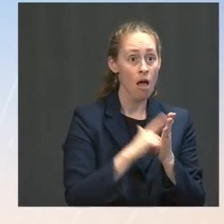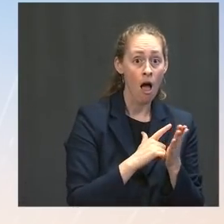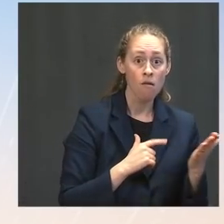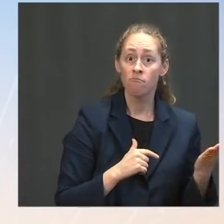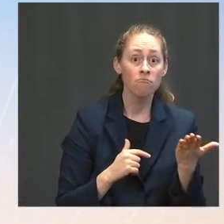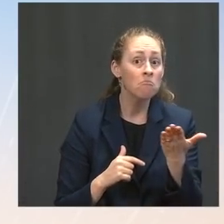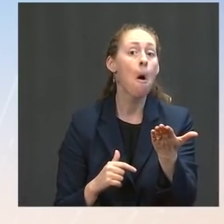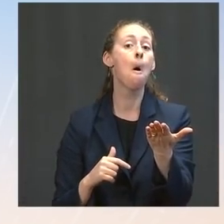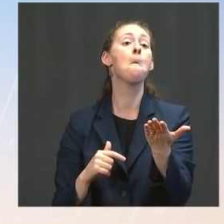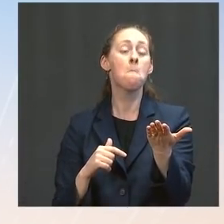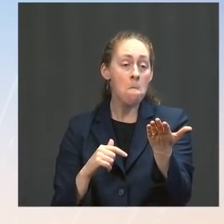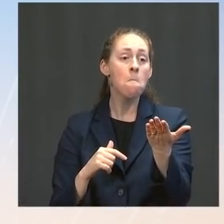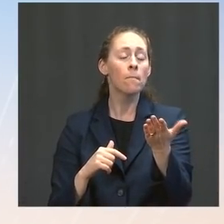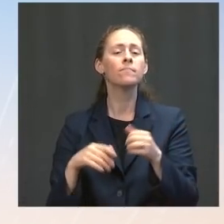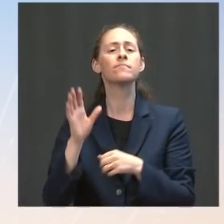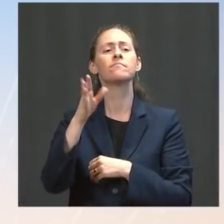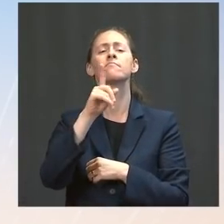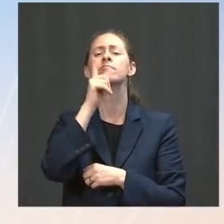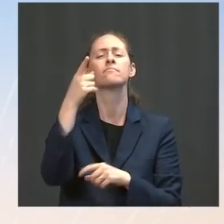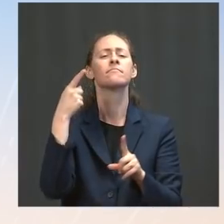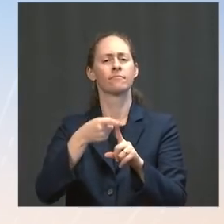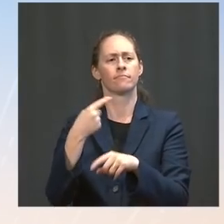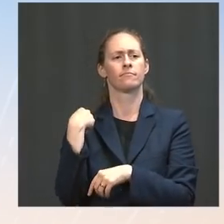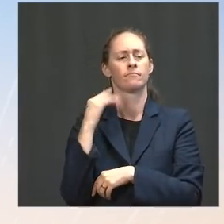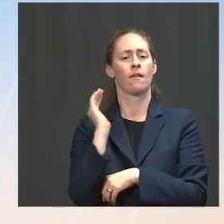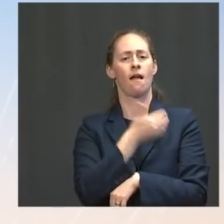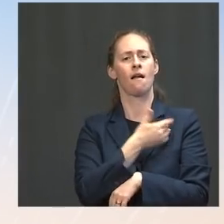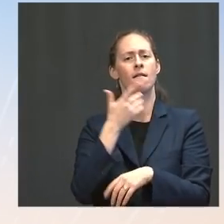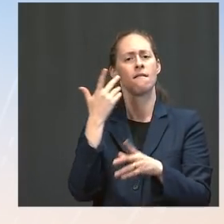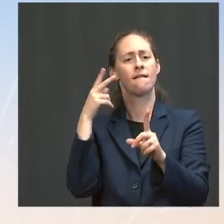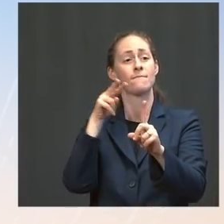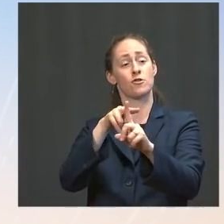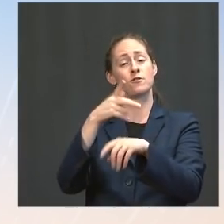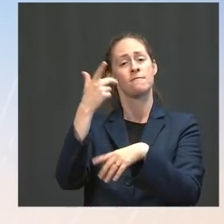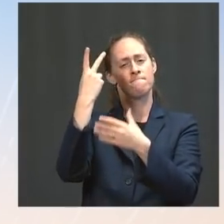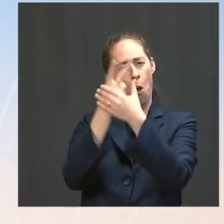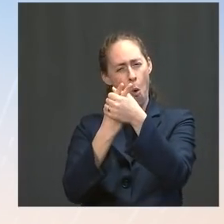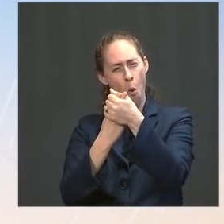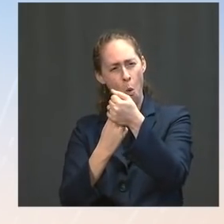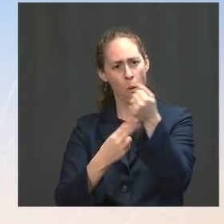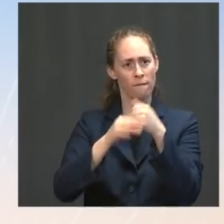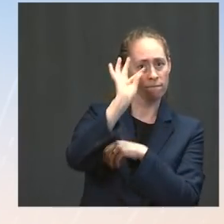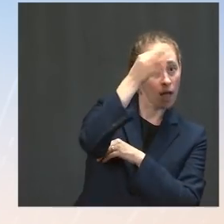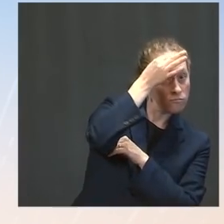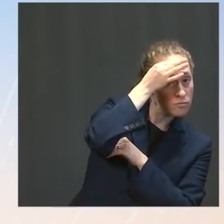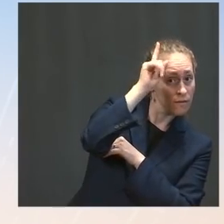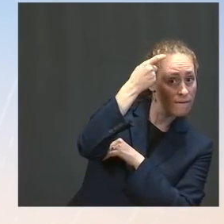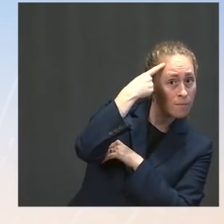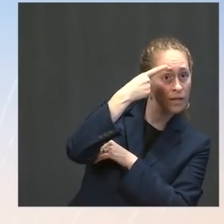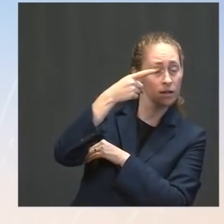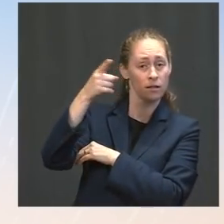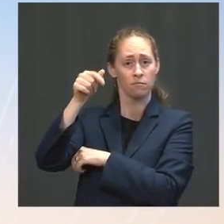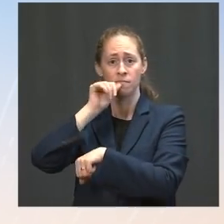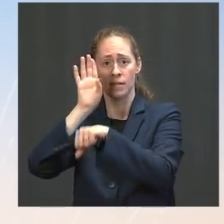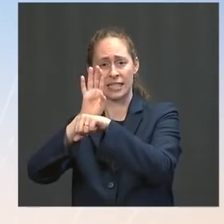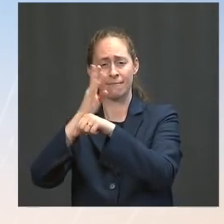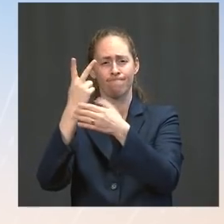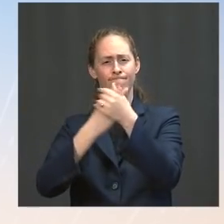It takes time to figure out where's the actual birth certificate. It takes time to find documents that prove 10